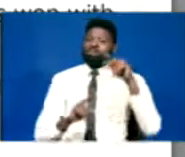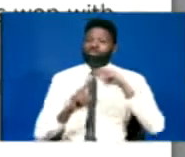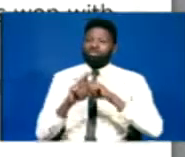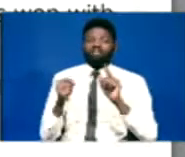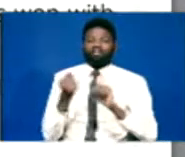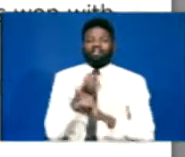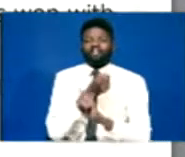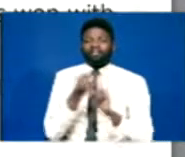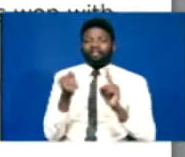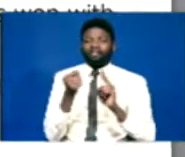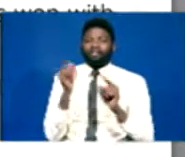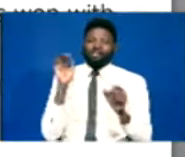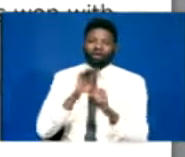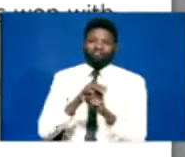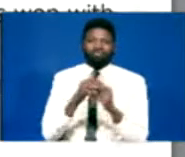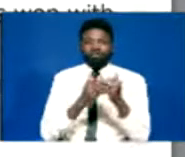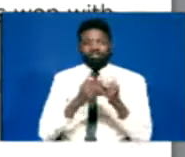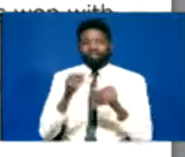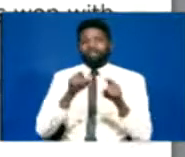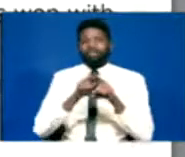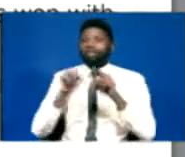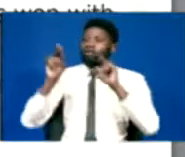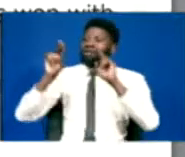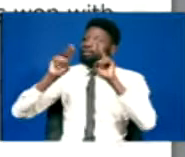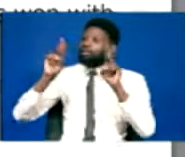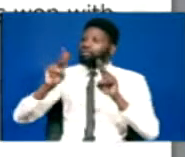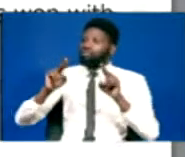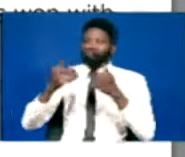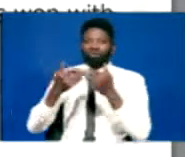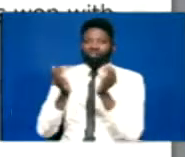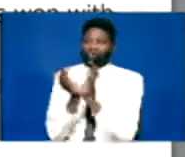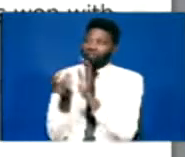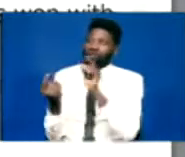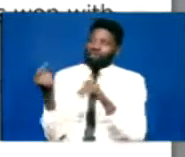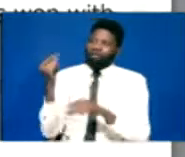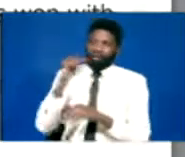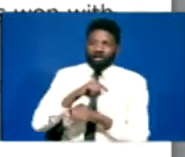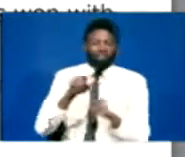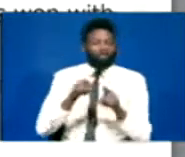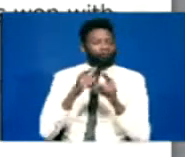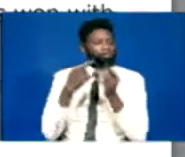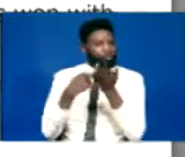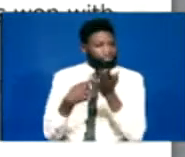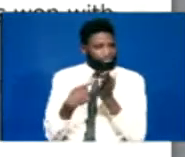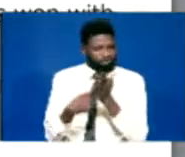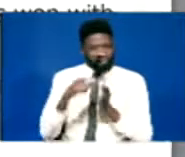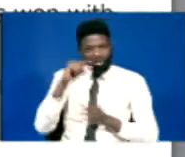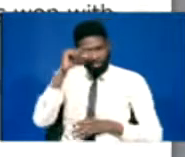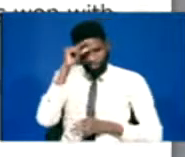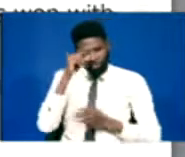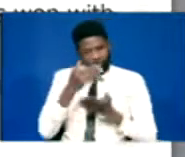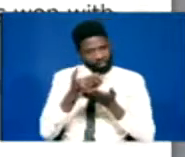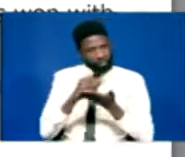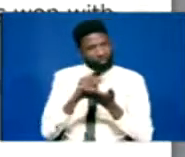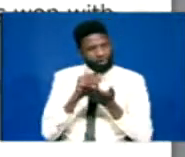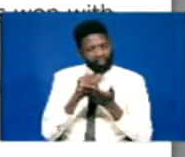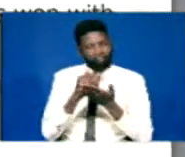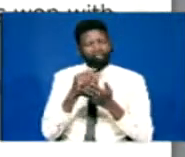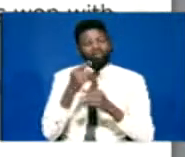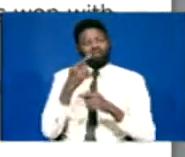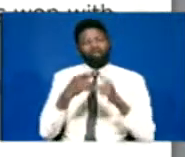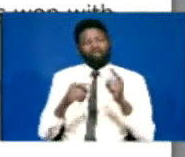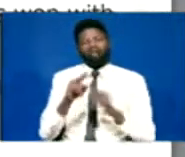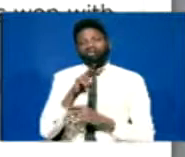this also brought the international community that negotiated the Grand Coalition Government in 2008 when it was